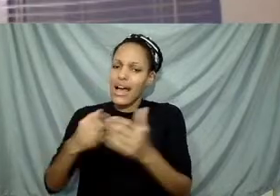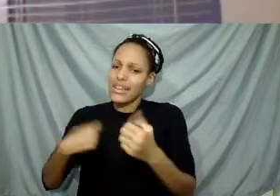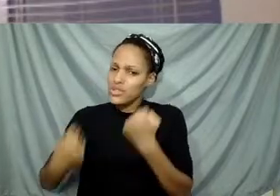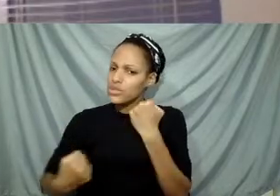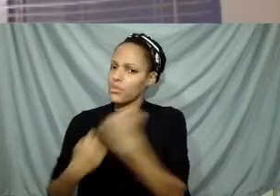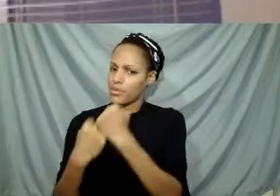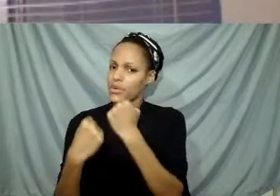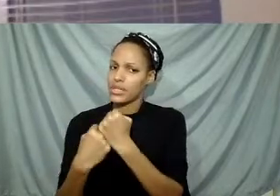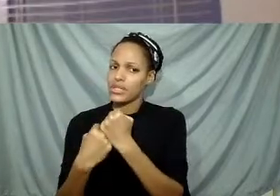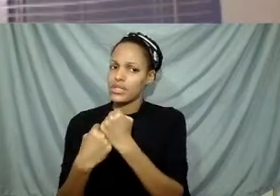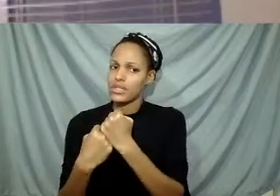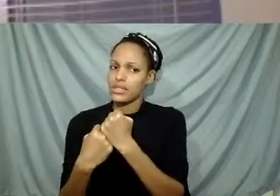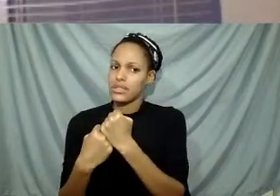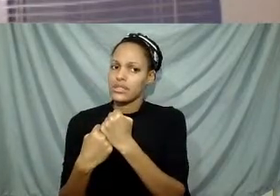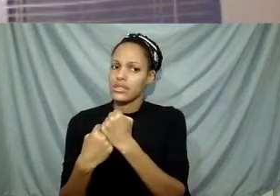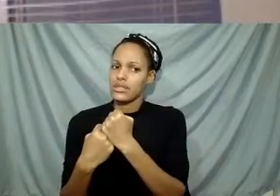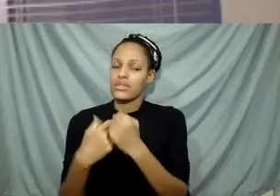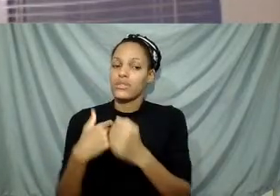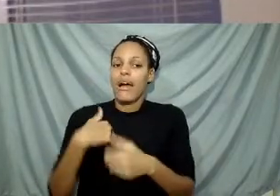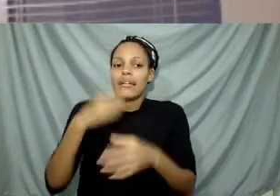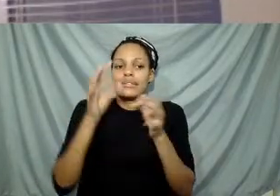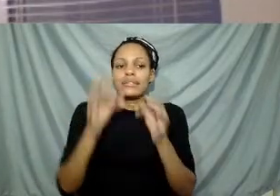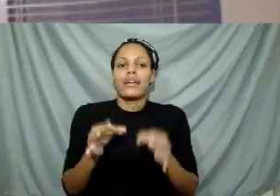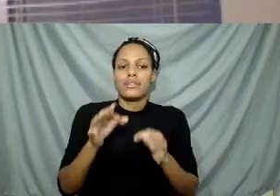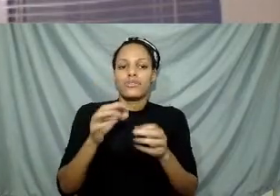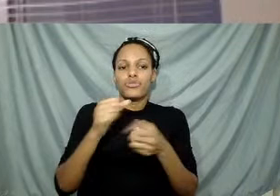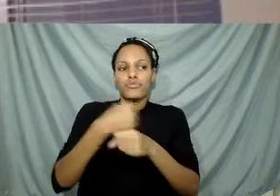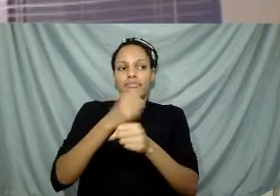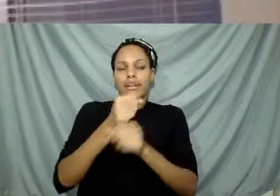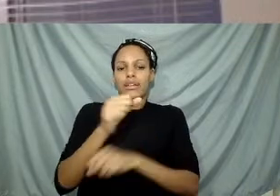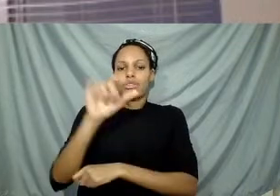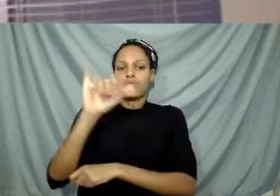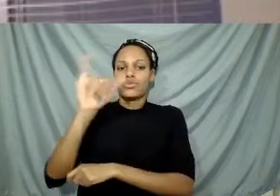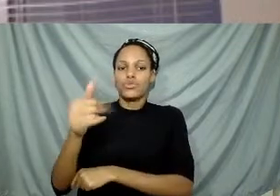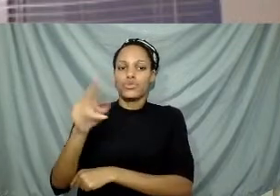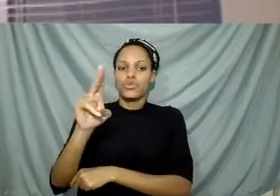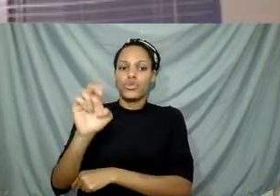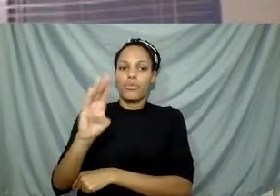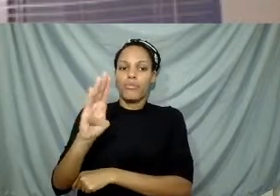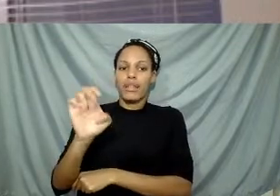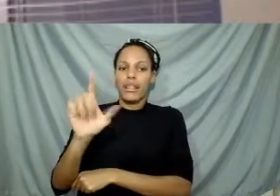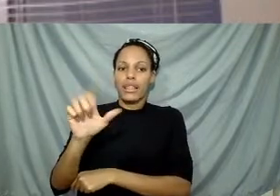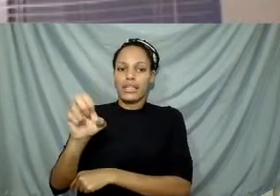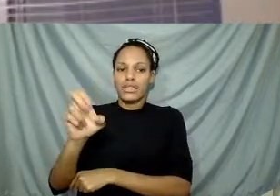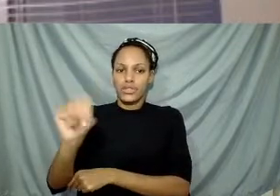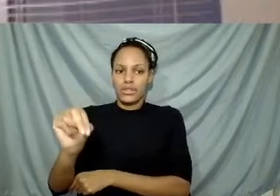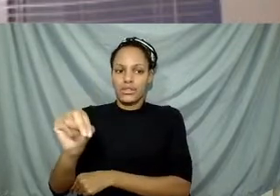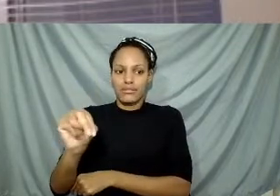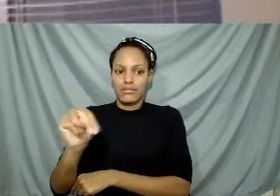to found Jubilation Dance Company. And that was back in